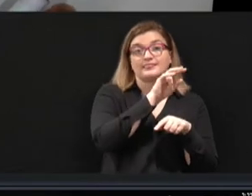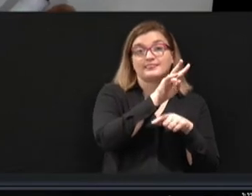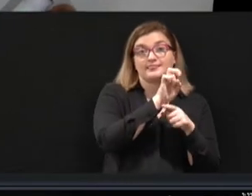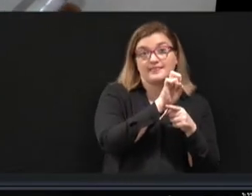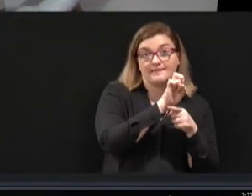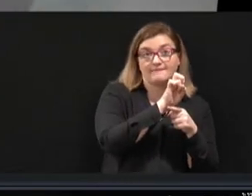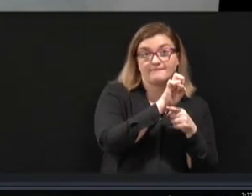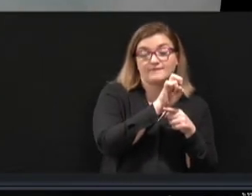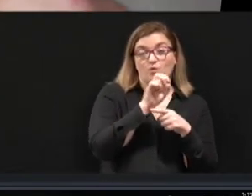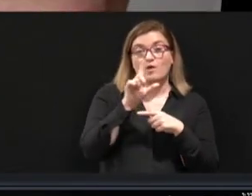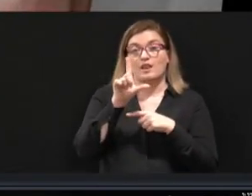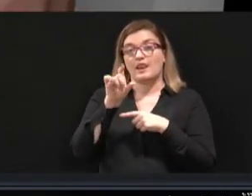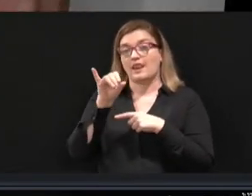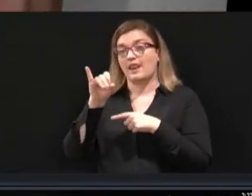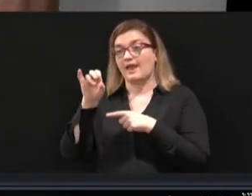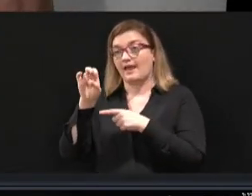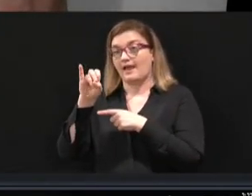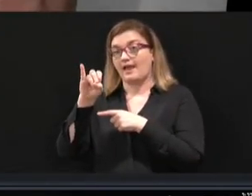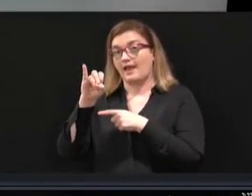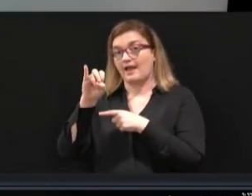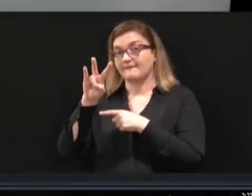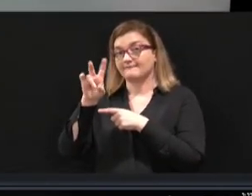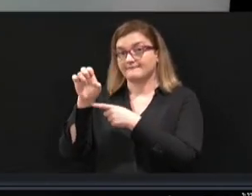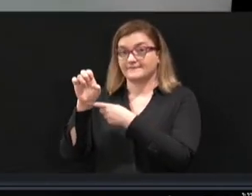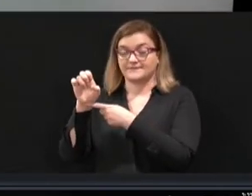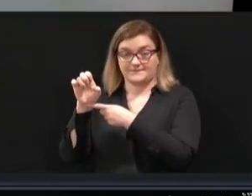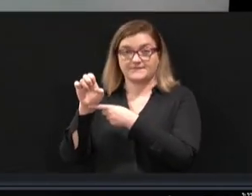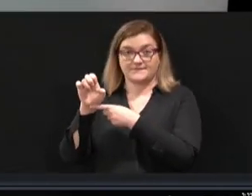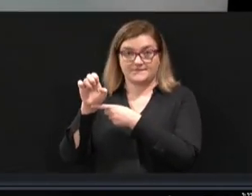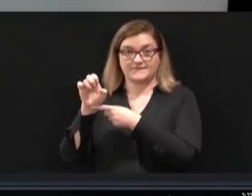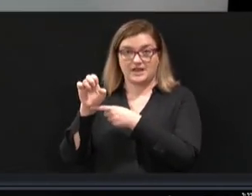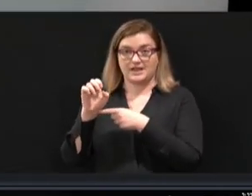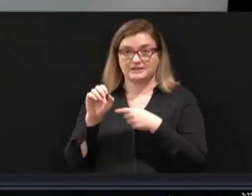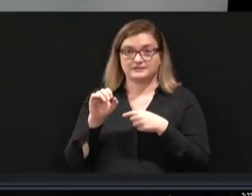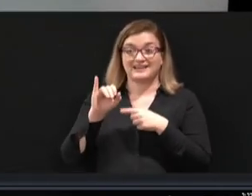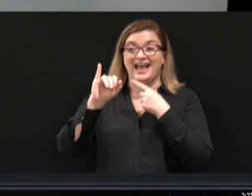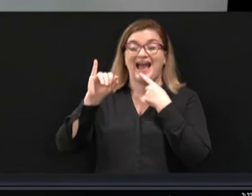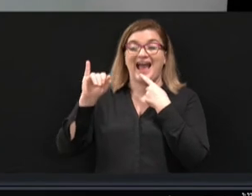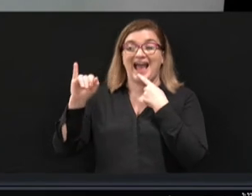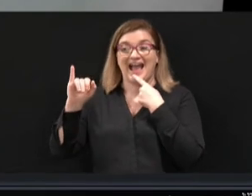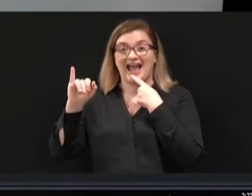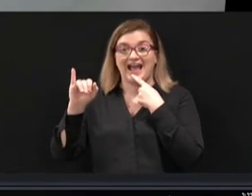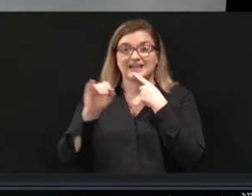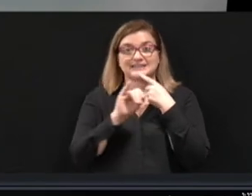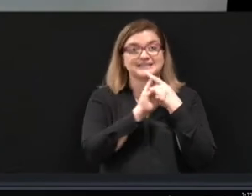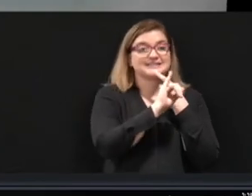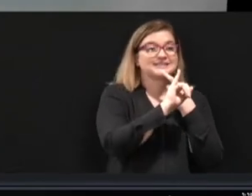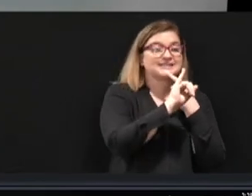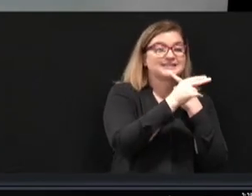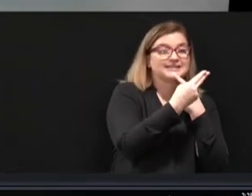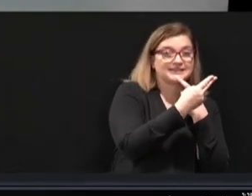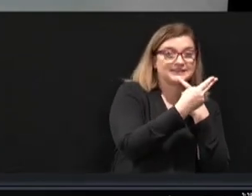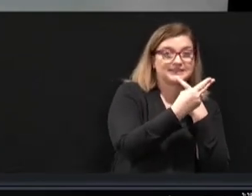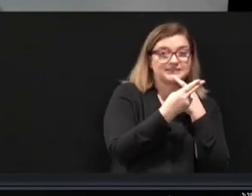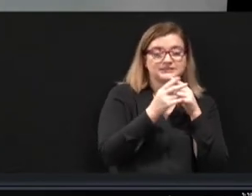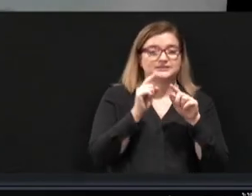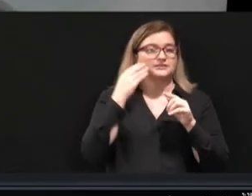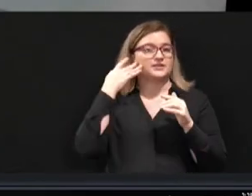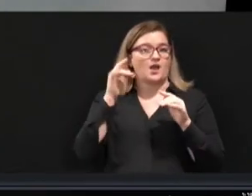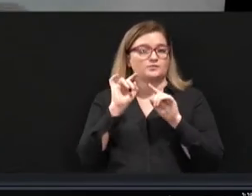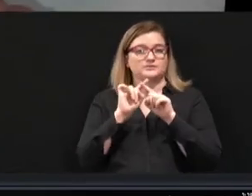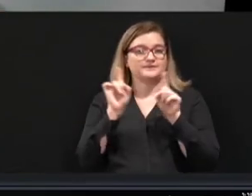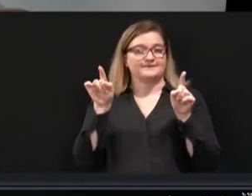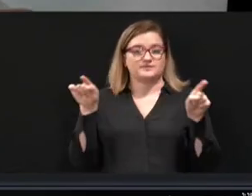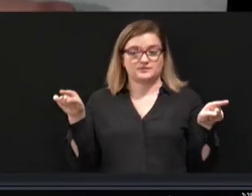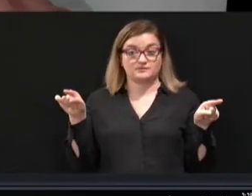live. In live, when it's short, when it's long, when it says its name, it is a magic E. We still have